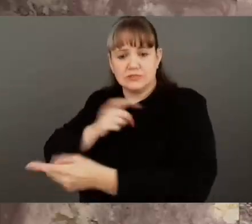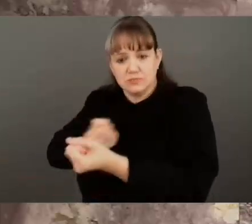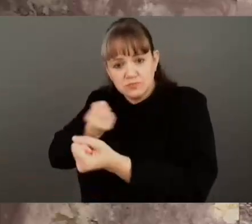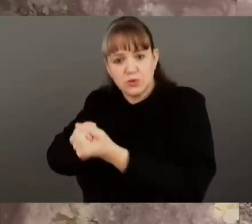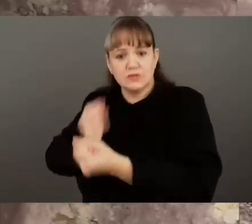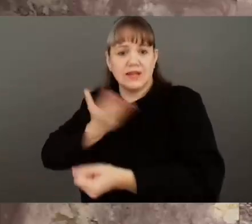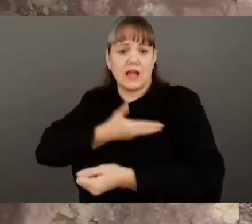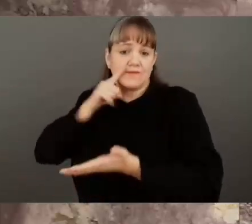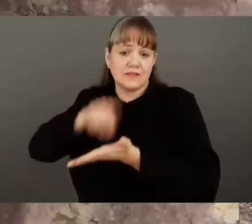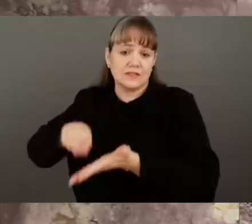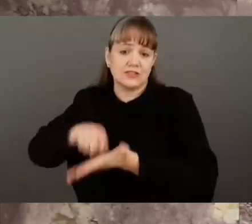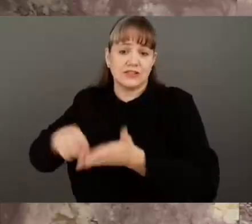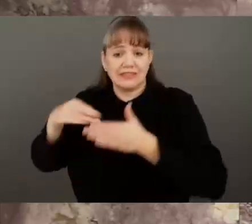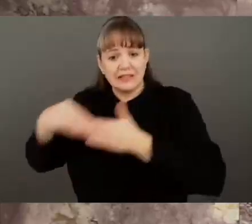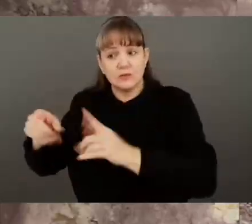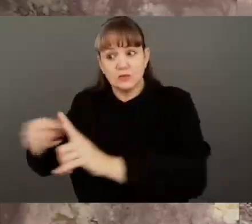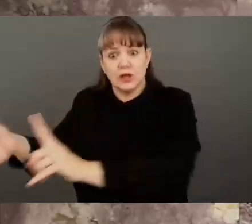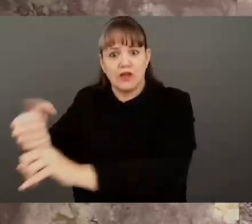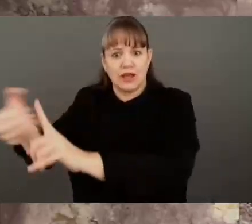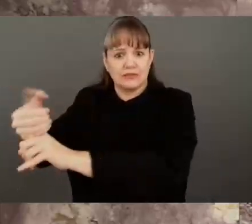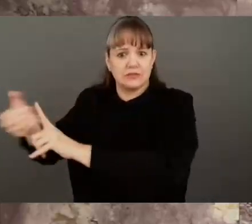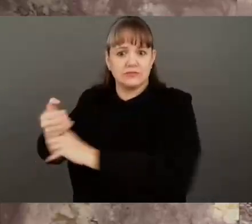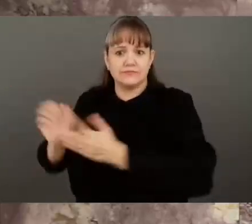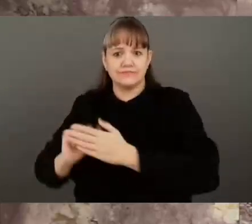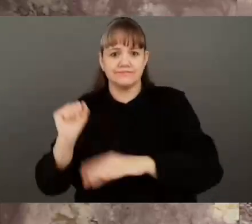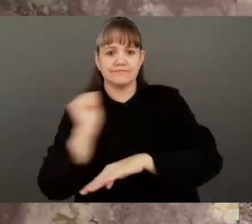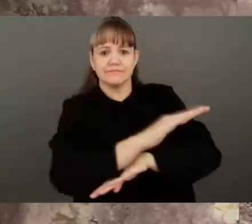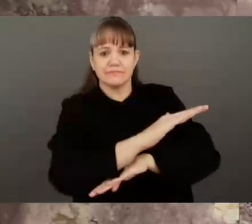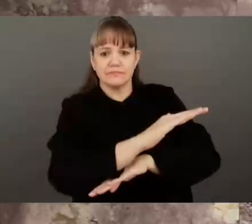and we will not stop this work until people are safe. Thank